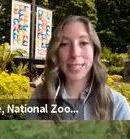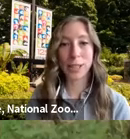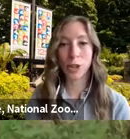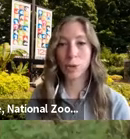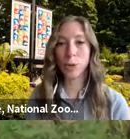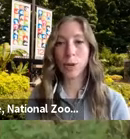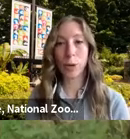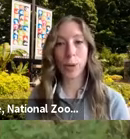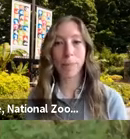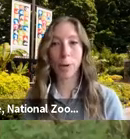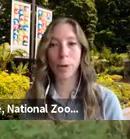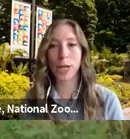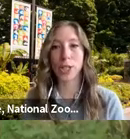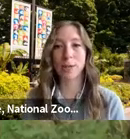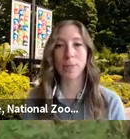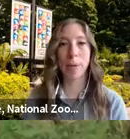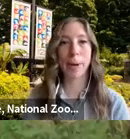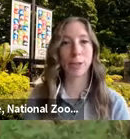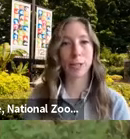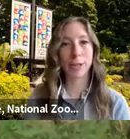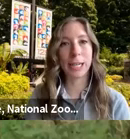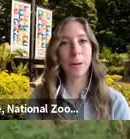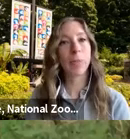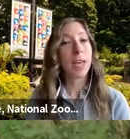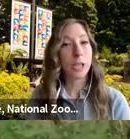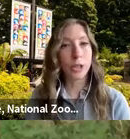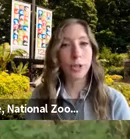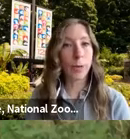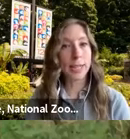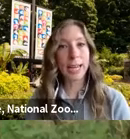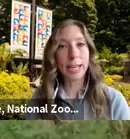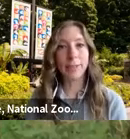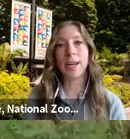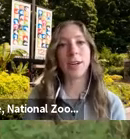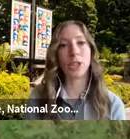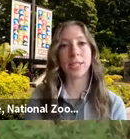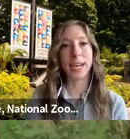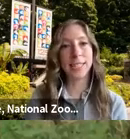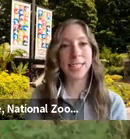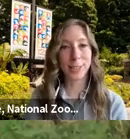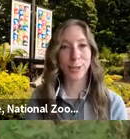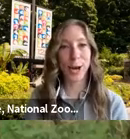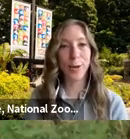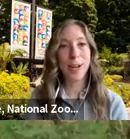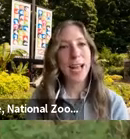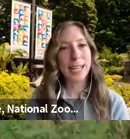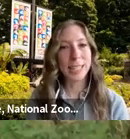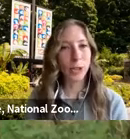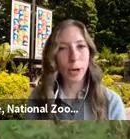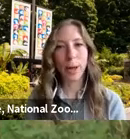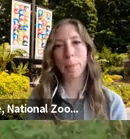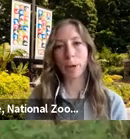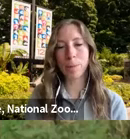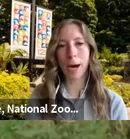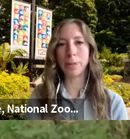going to see two quick poll questions pop up on your screen. Do you know what an avian ecologist does? Yes or no? And did